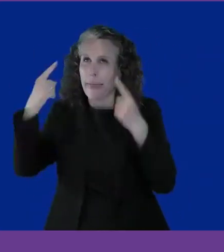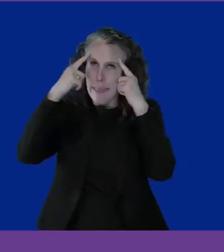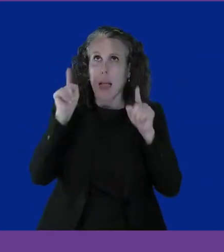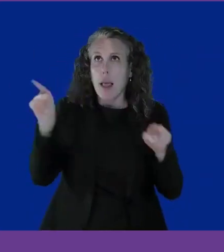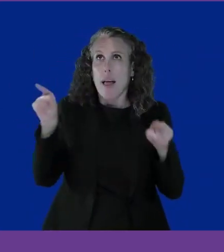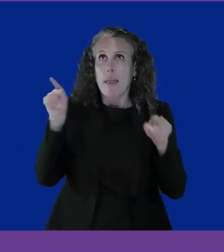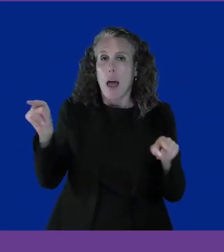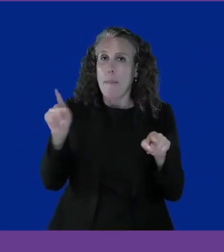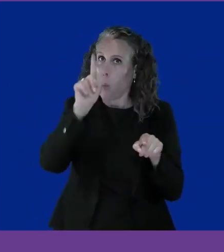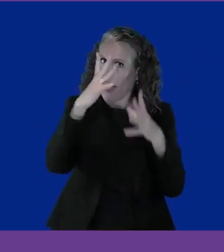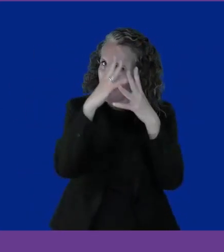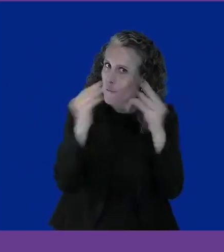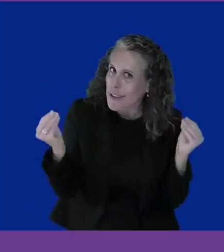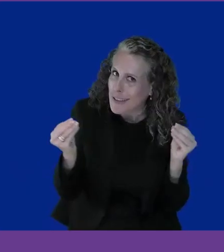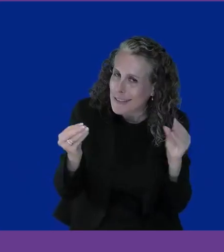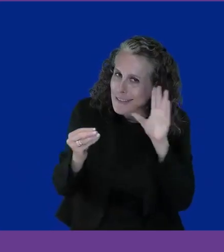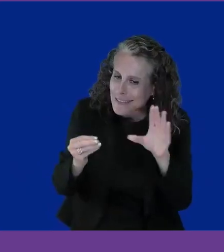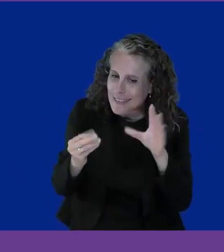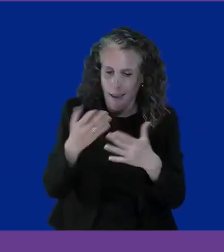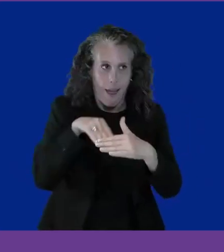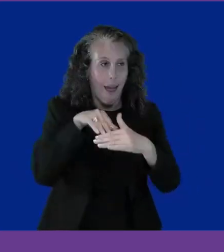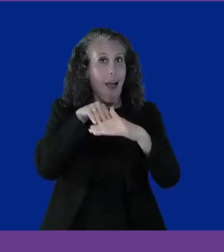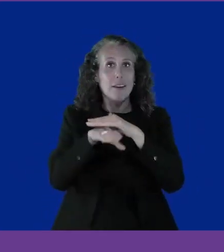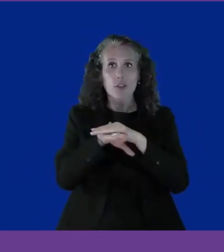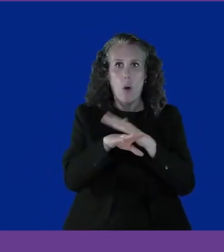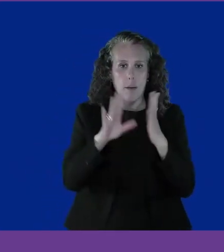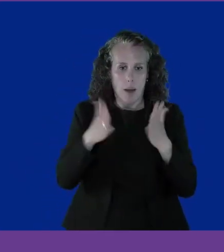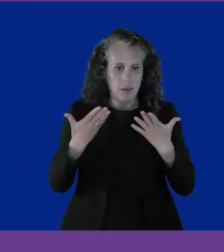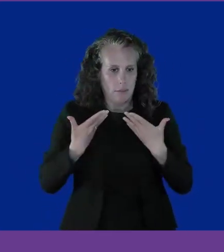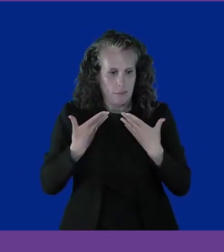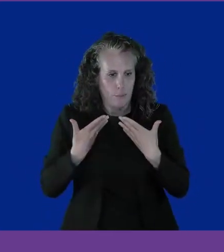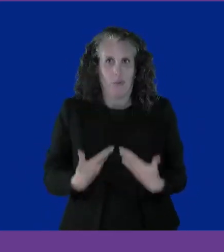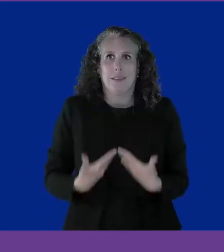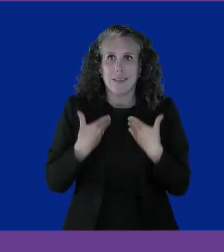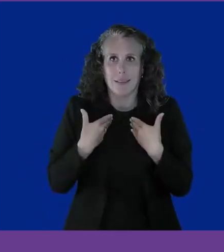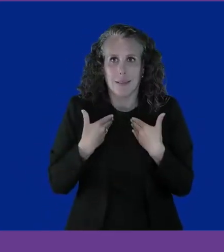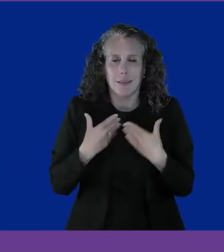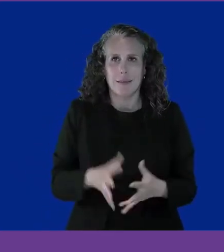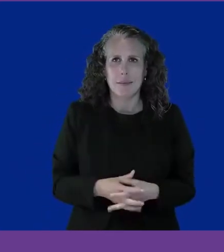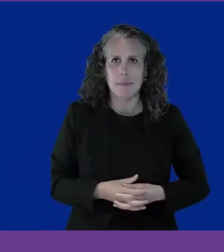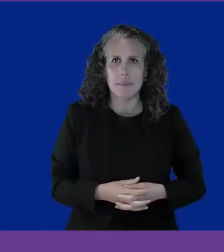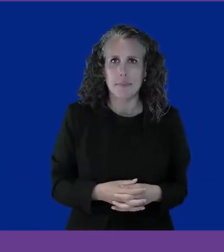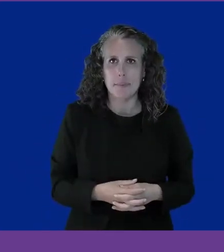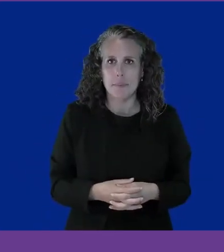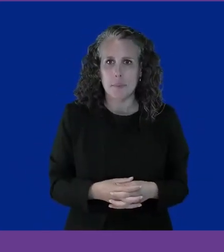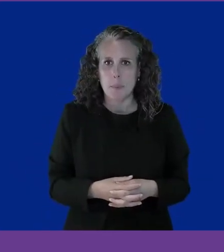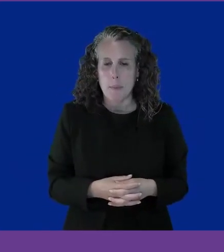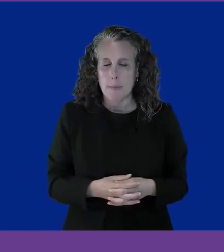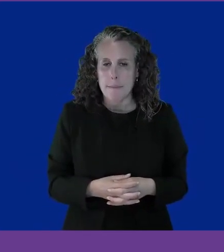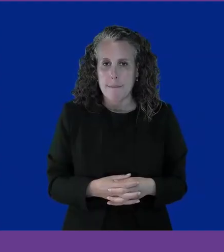one thing, that access starts with presence. And there are still many